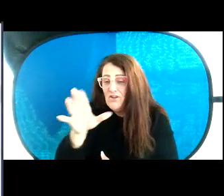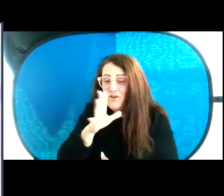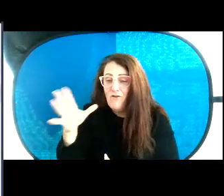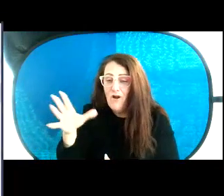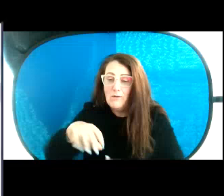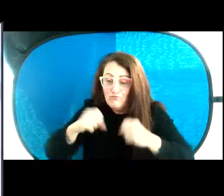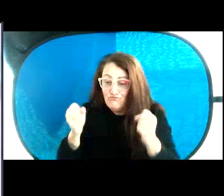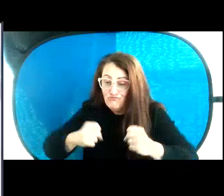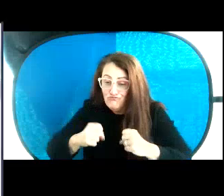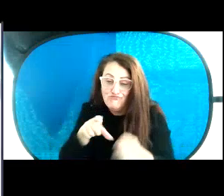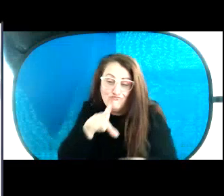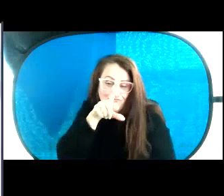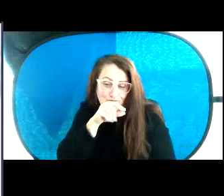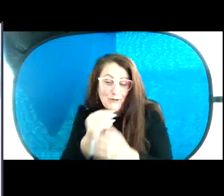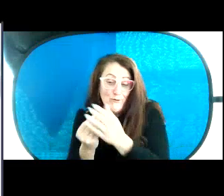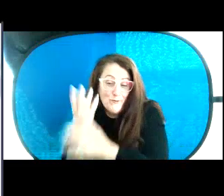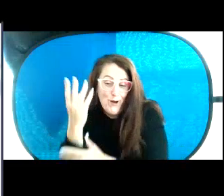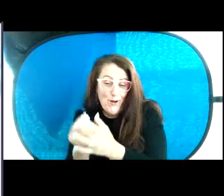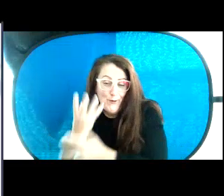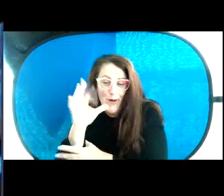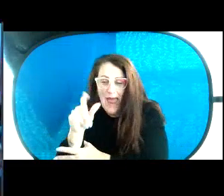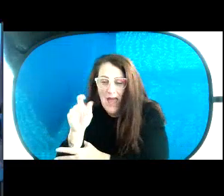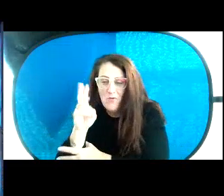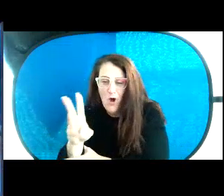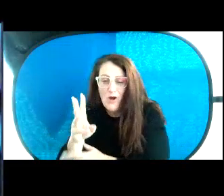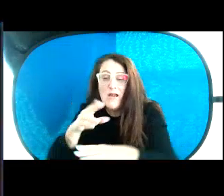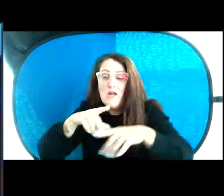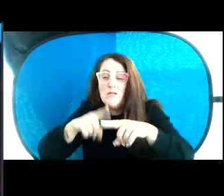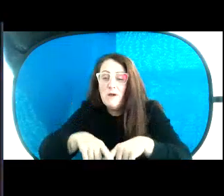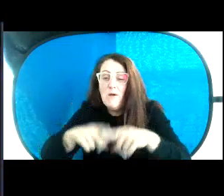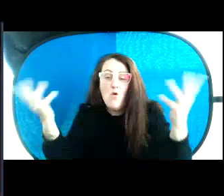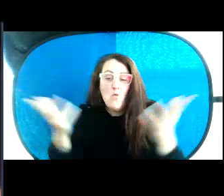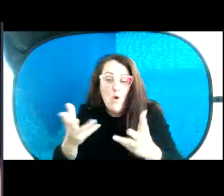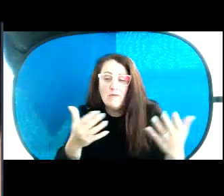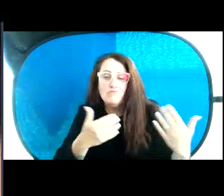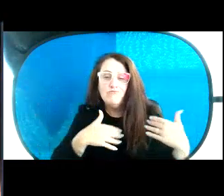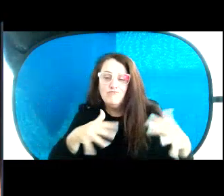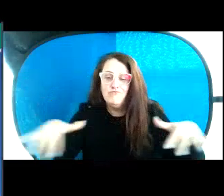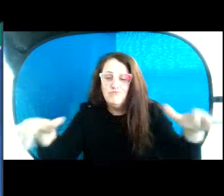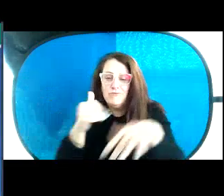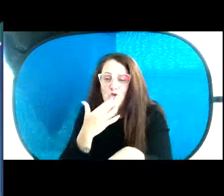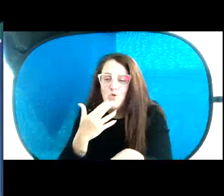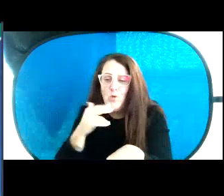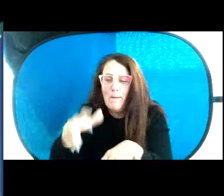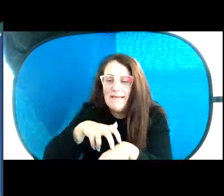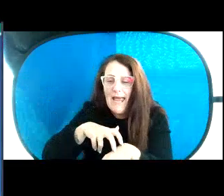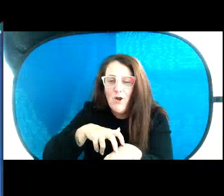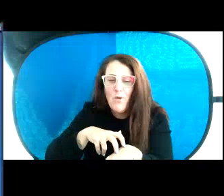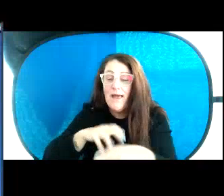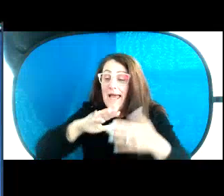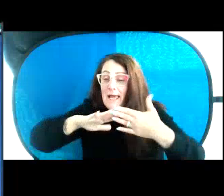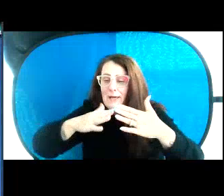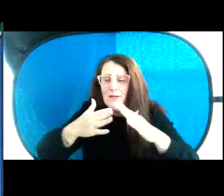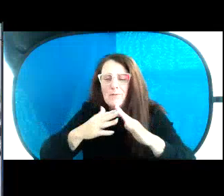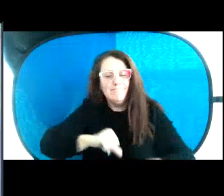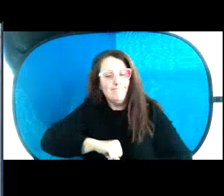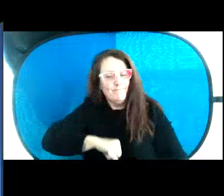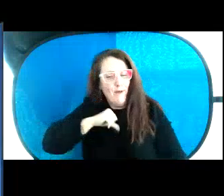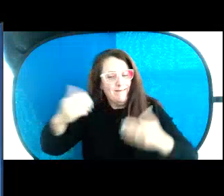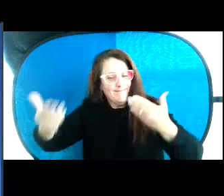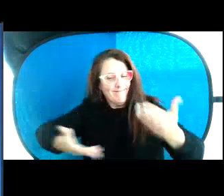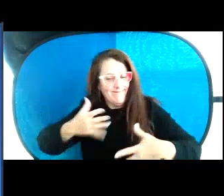and growers in both Livingston and Atwater are responsible for 80% of California's sweet potatoes. The community takes pride in hosting